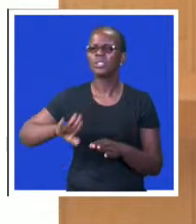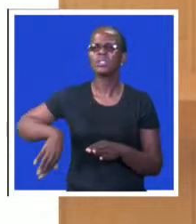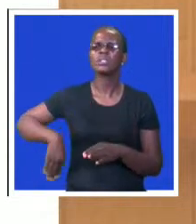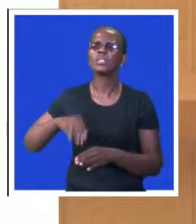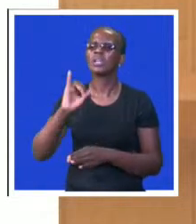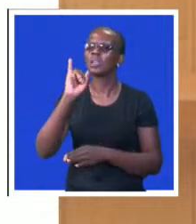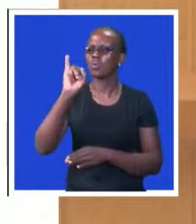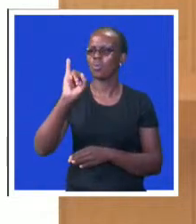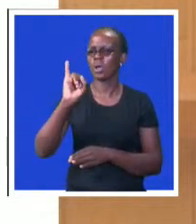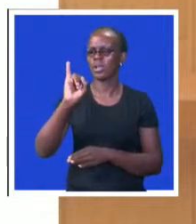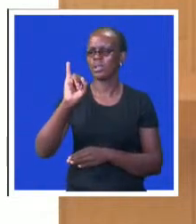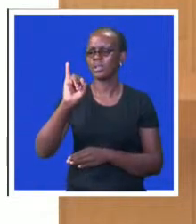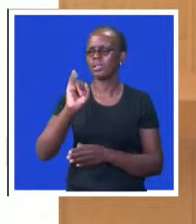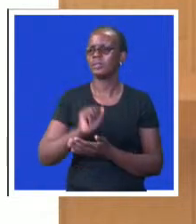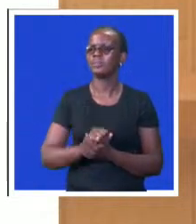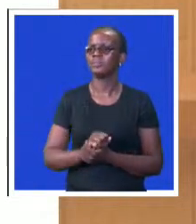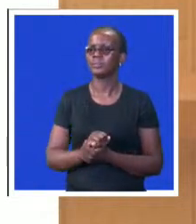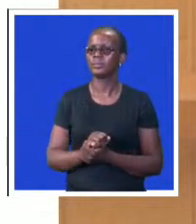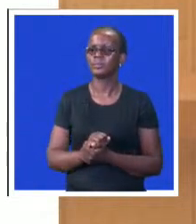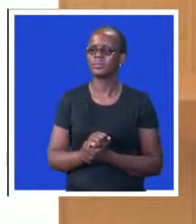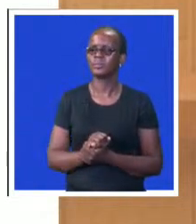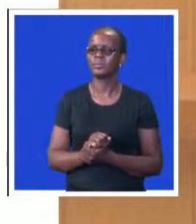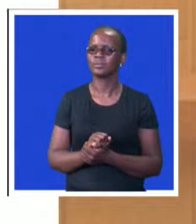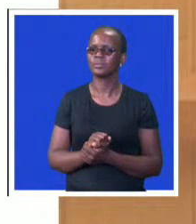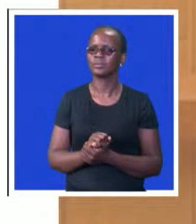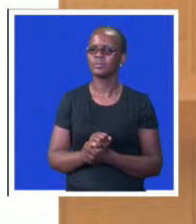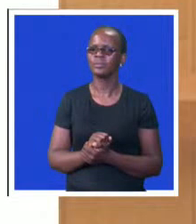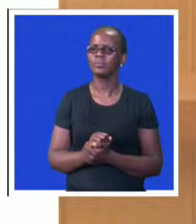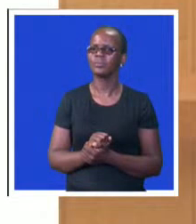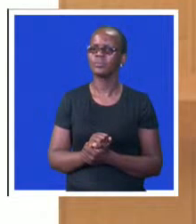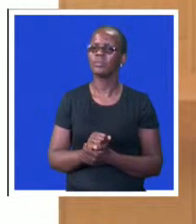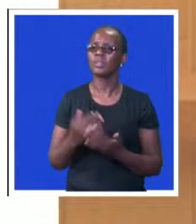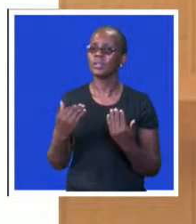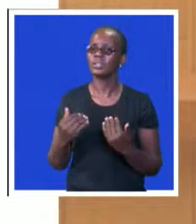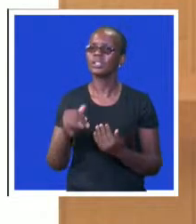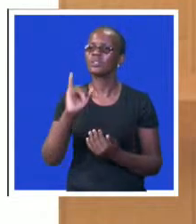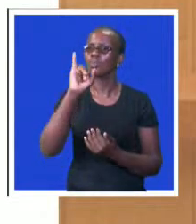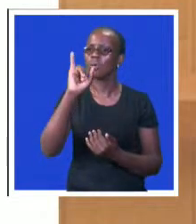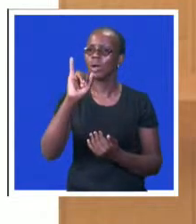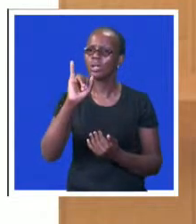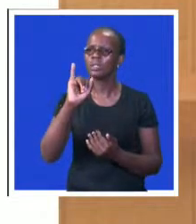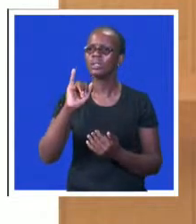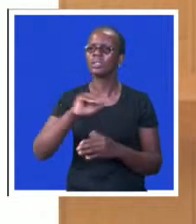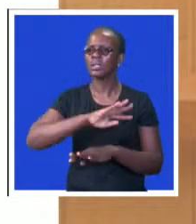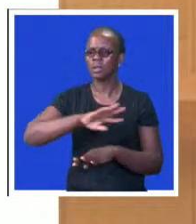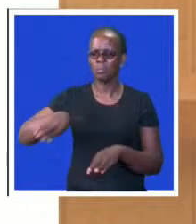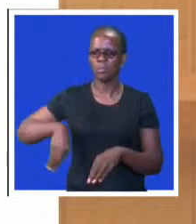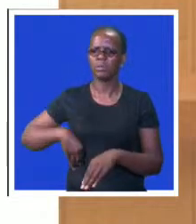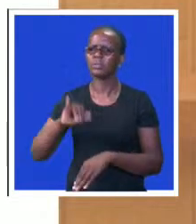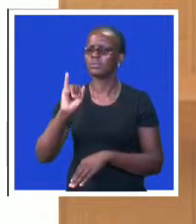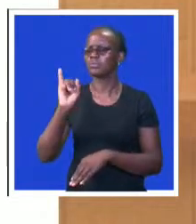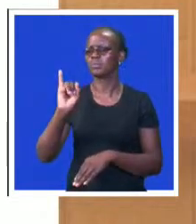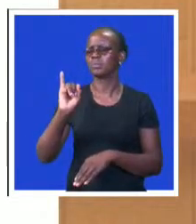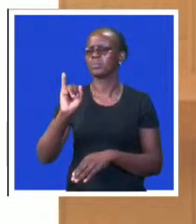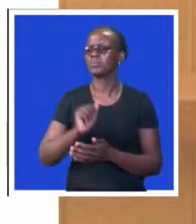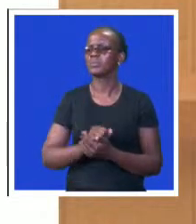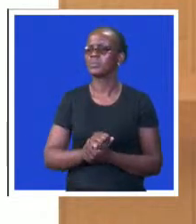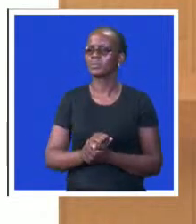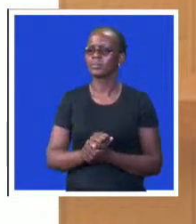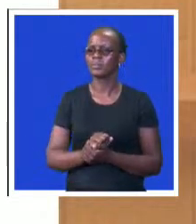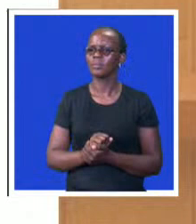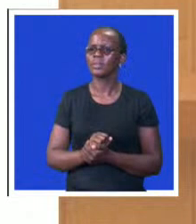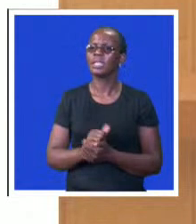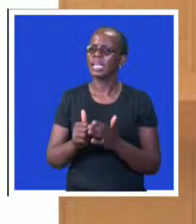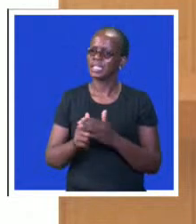1 on the 100, the last column. 1 minus 1. 1 minus 1